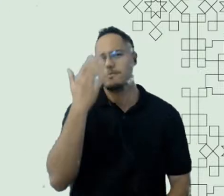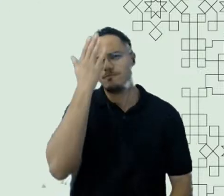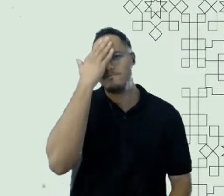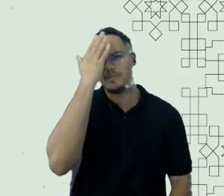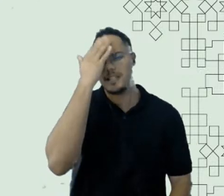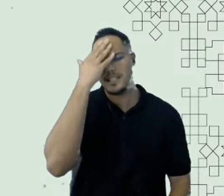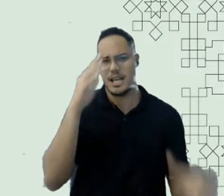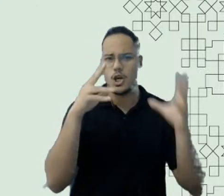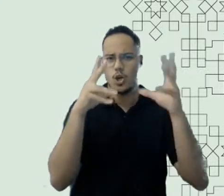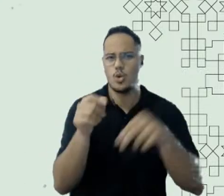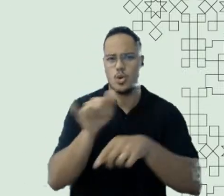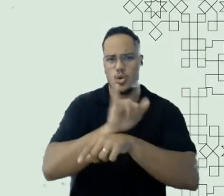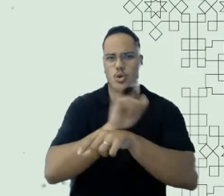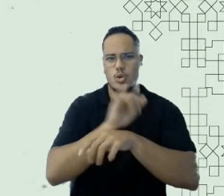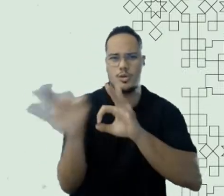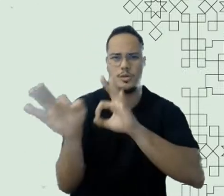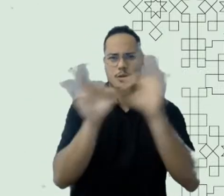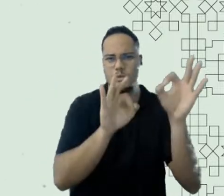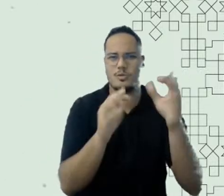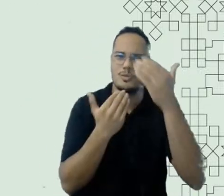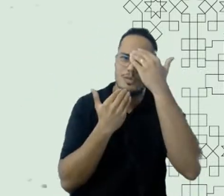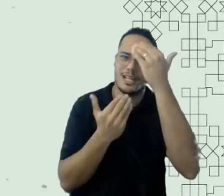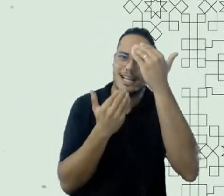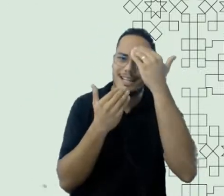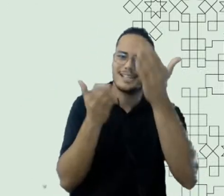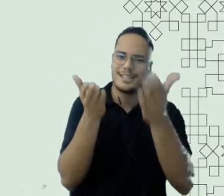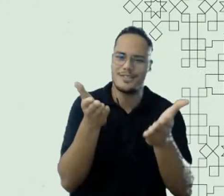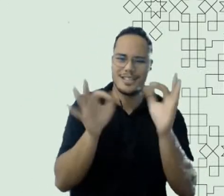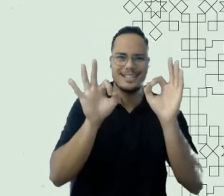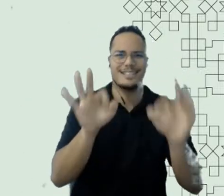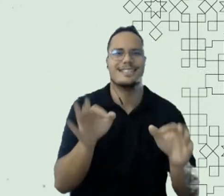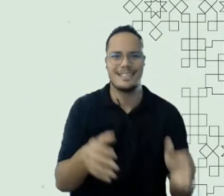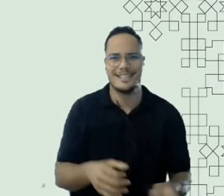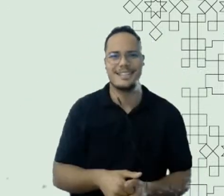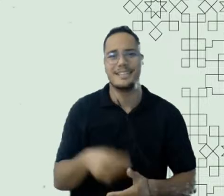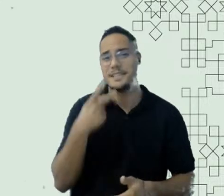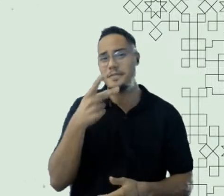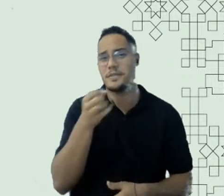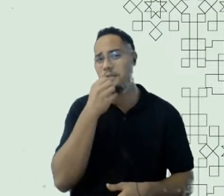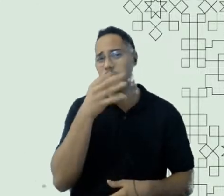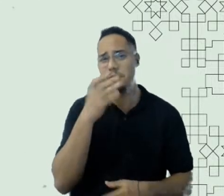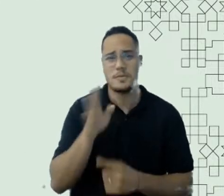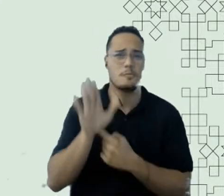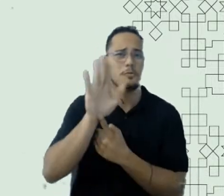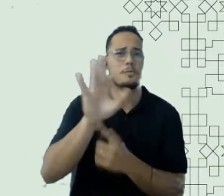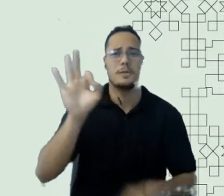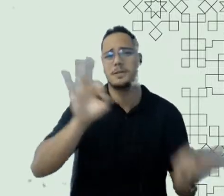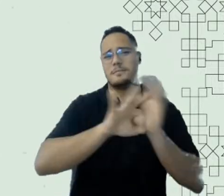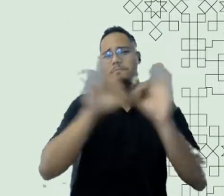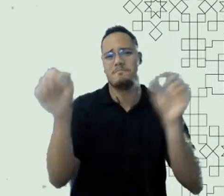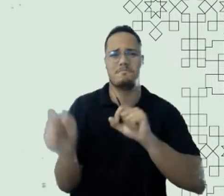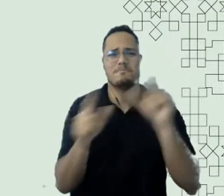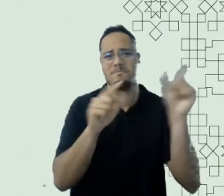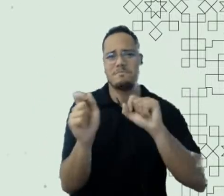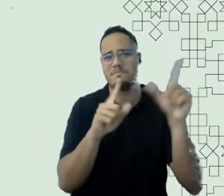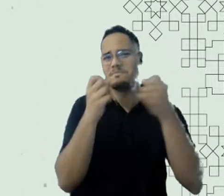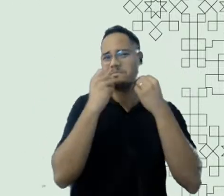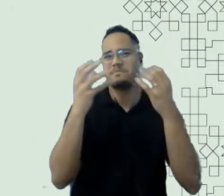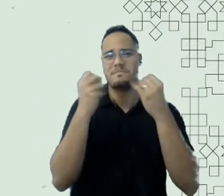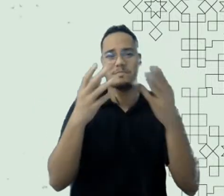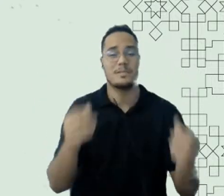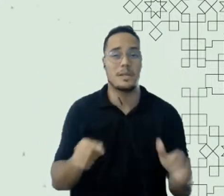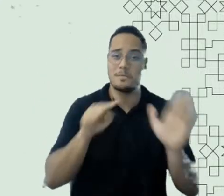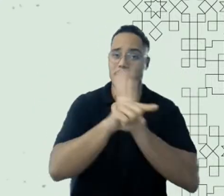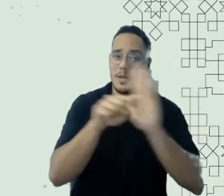saying this was a fantastic presentation. We don't have further questions, but May please.